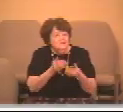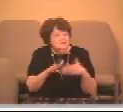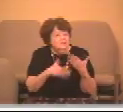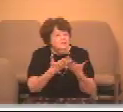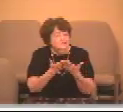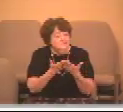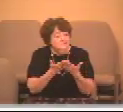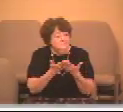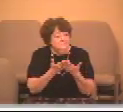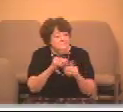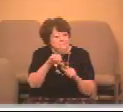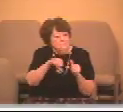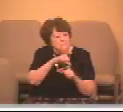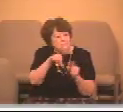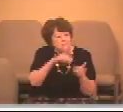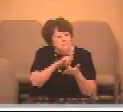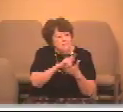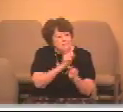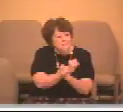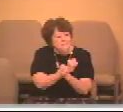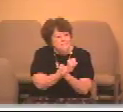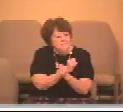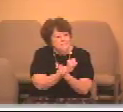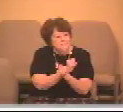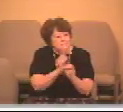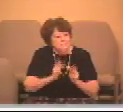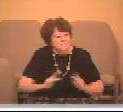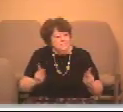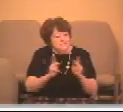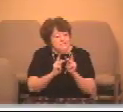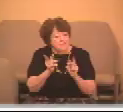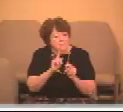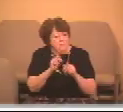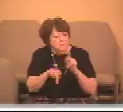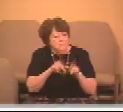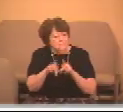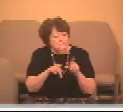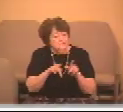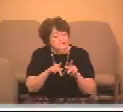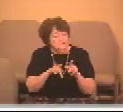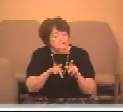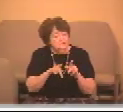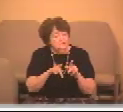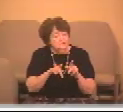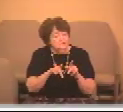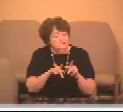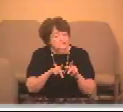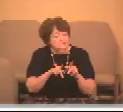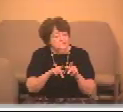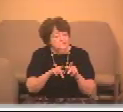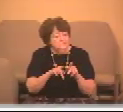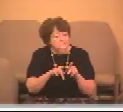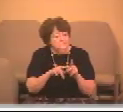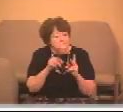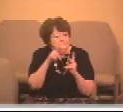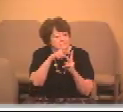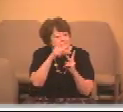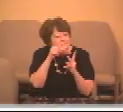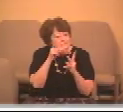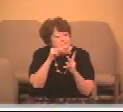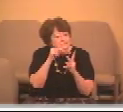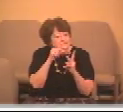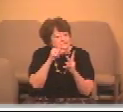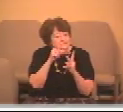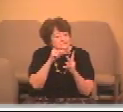Relationships that work are places where the participants are willing and intentionally choose to